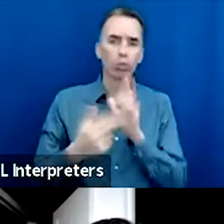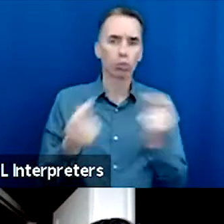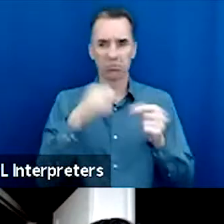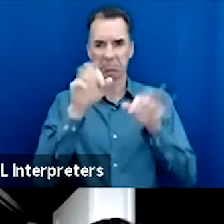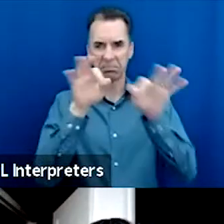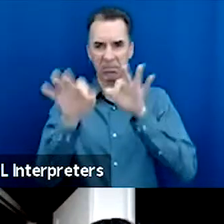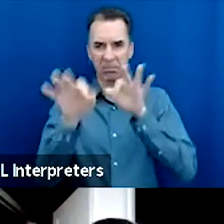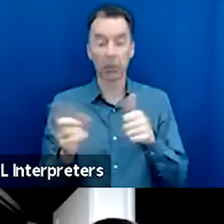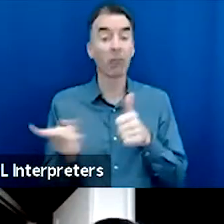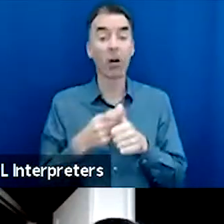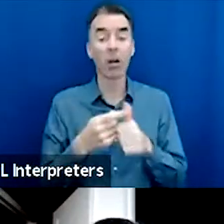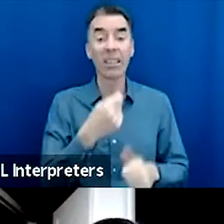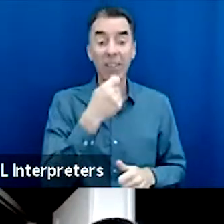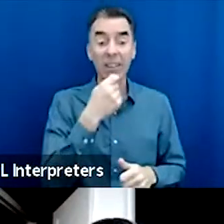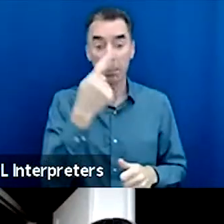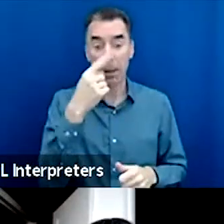mute yourselves